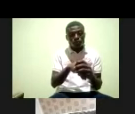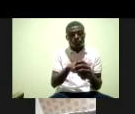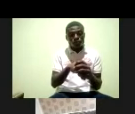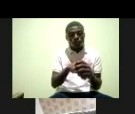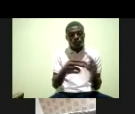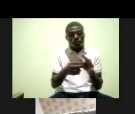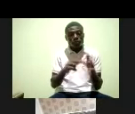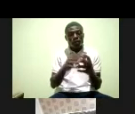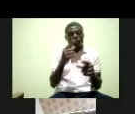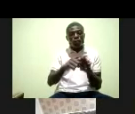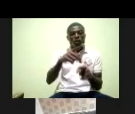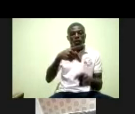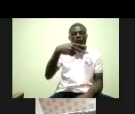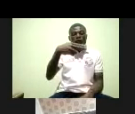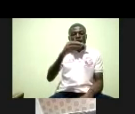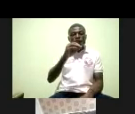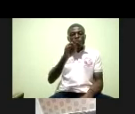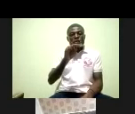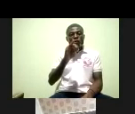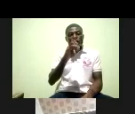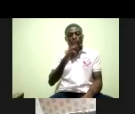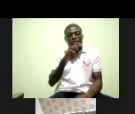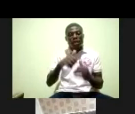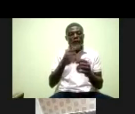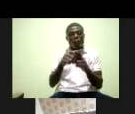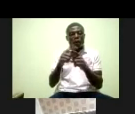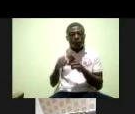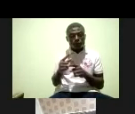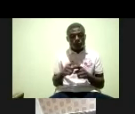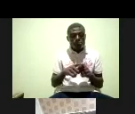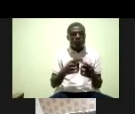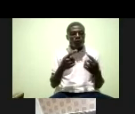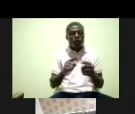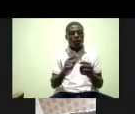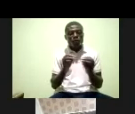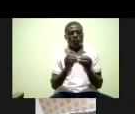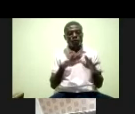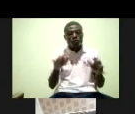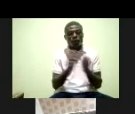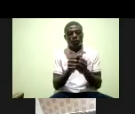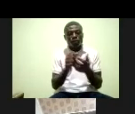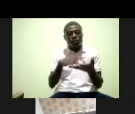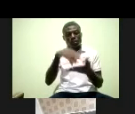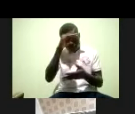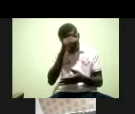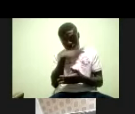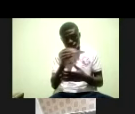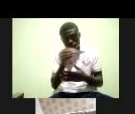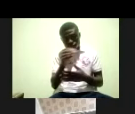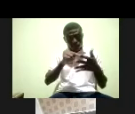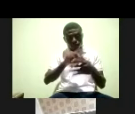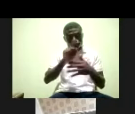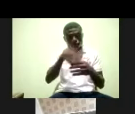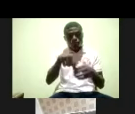phonics or the hearing process. More and more children with learning and reading disabilities are being referred to audiologists